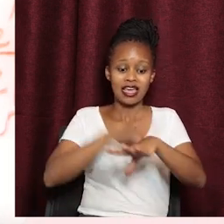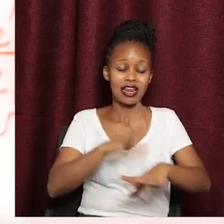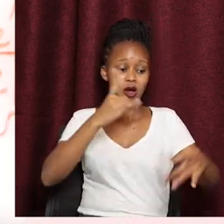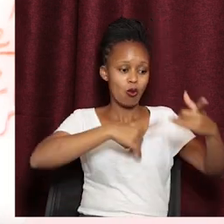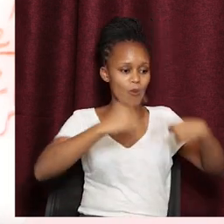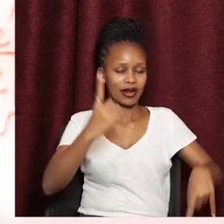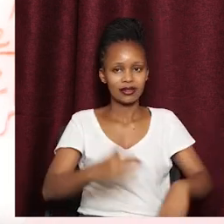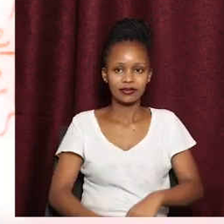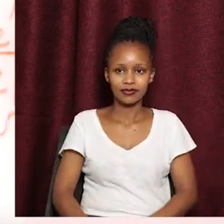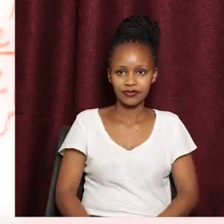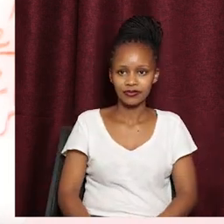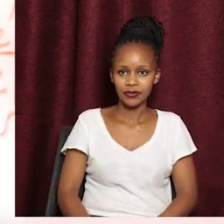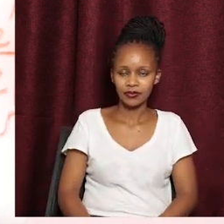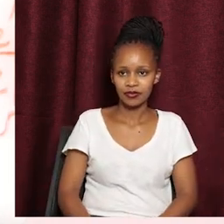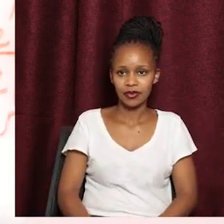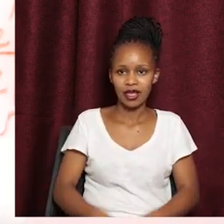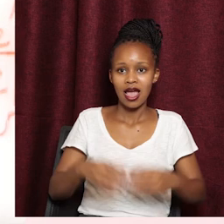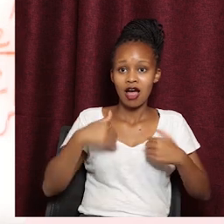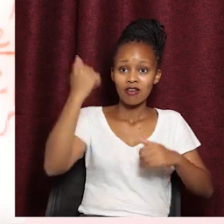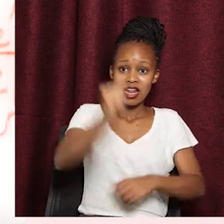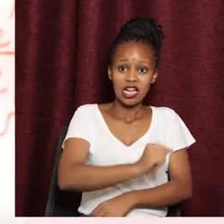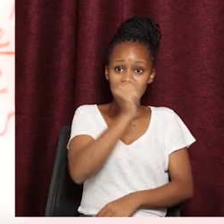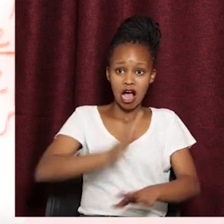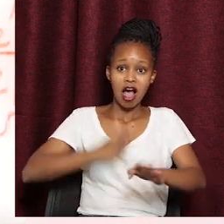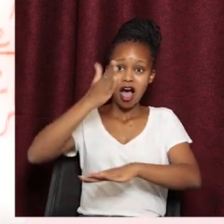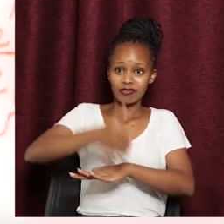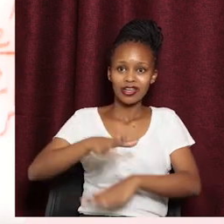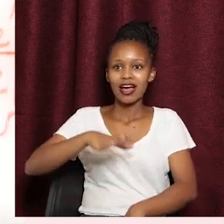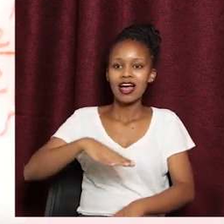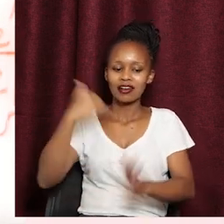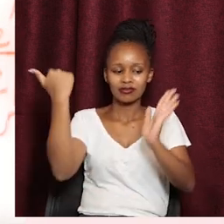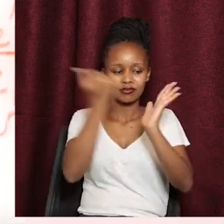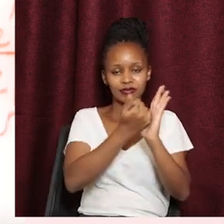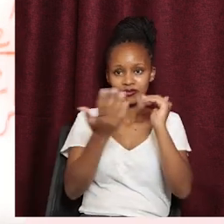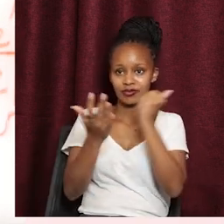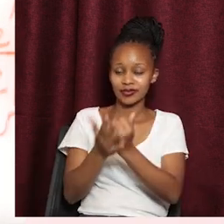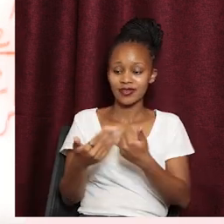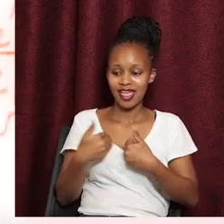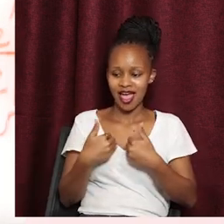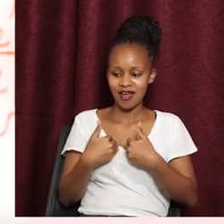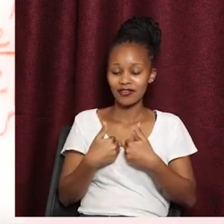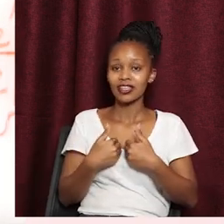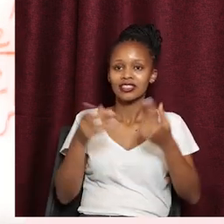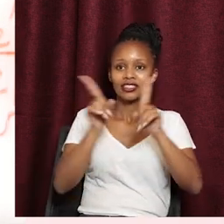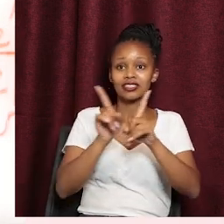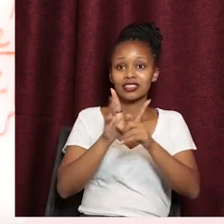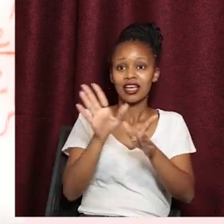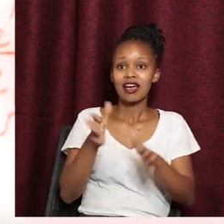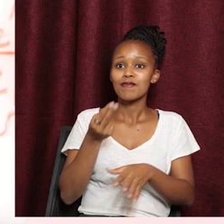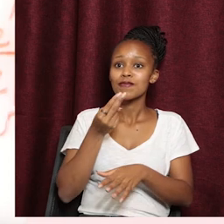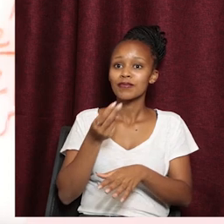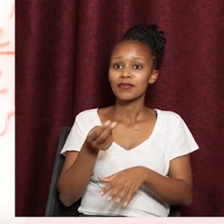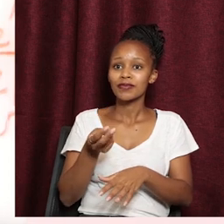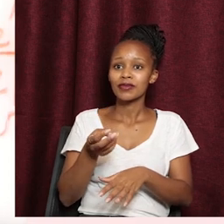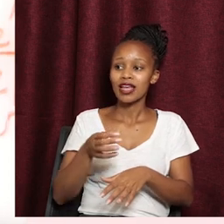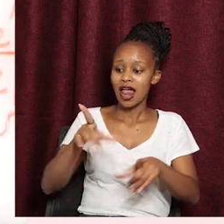There is resurrection after crucifixion. There is laughter, there is life after